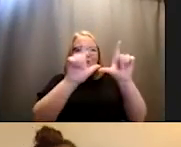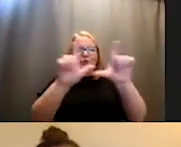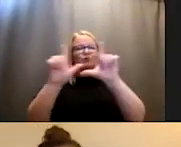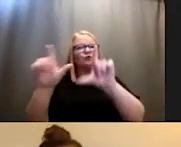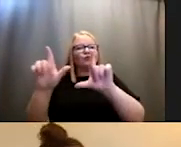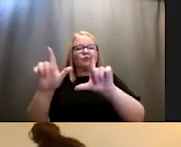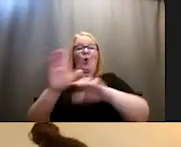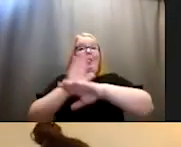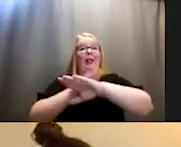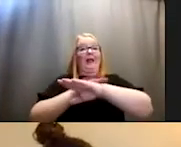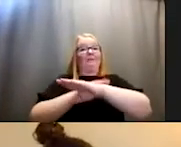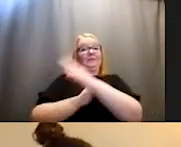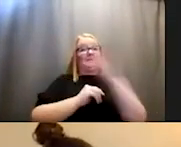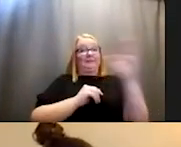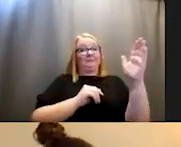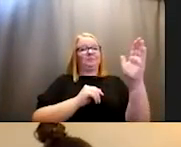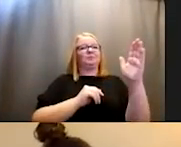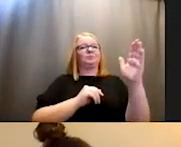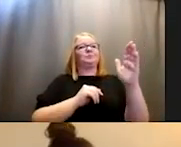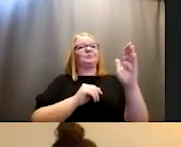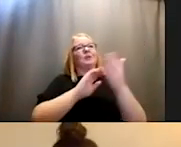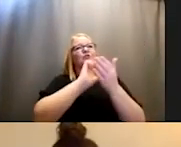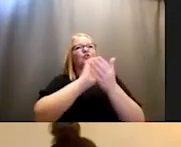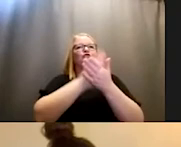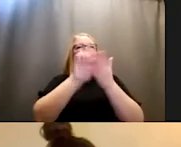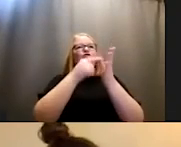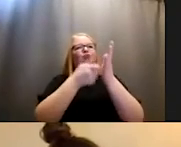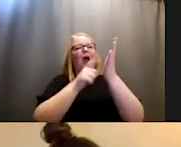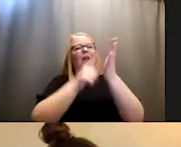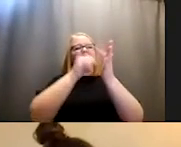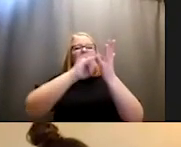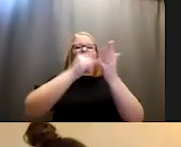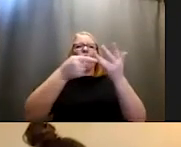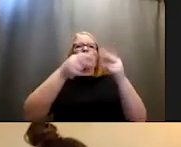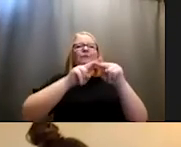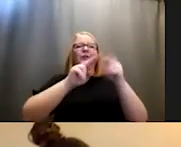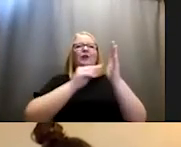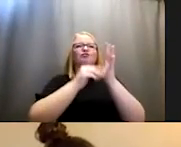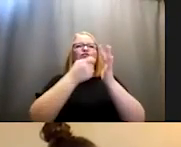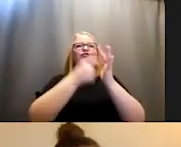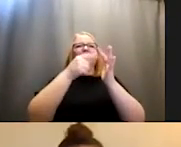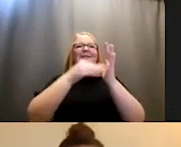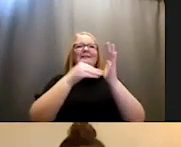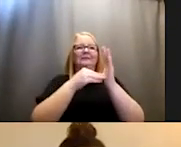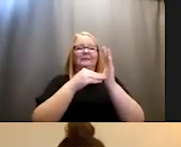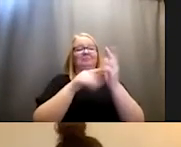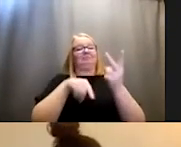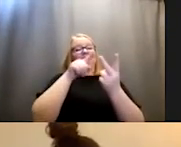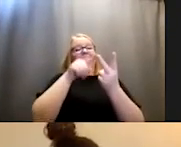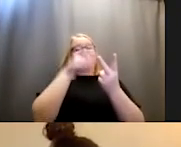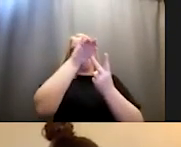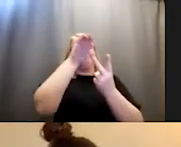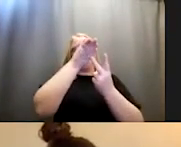one on the left-hand side is Charles of the Ritz from 1962. In the middle, it's Colors Americana by